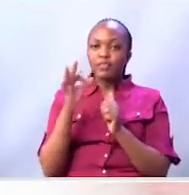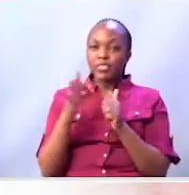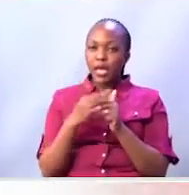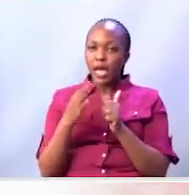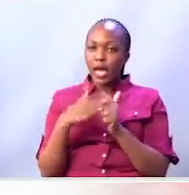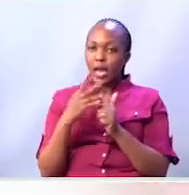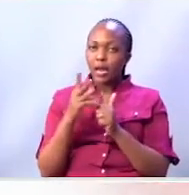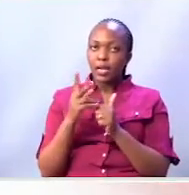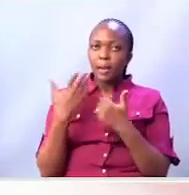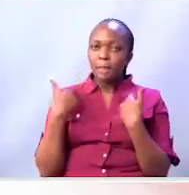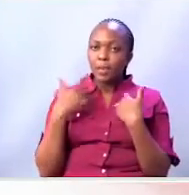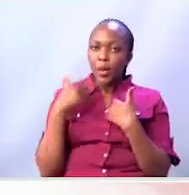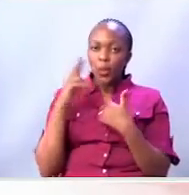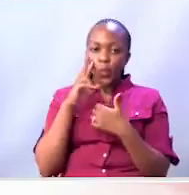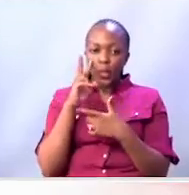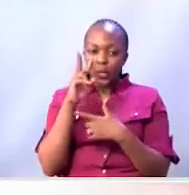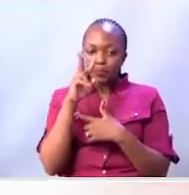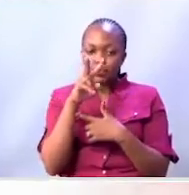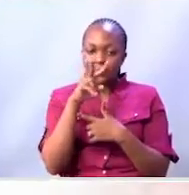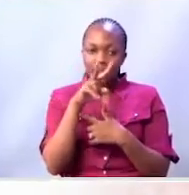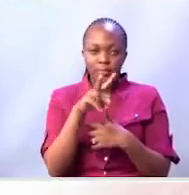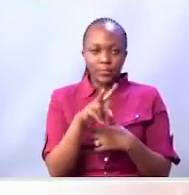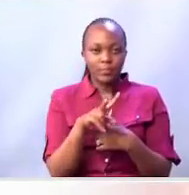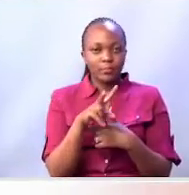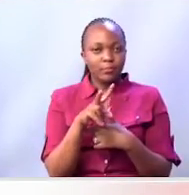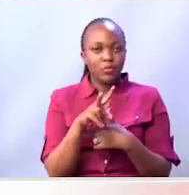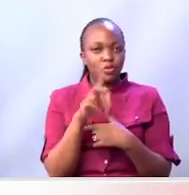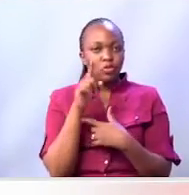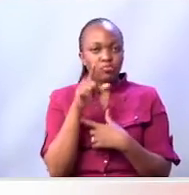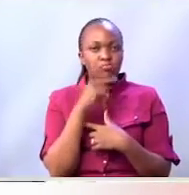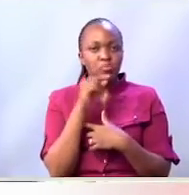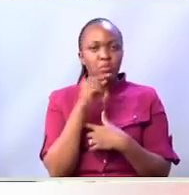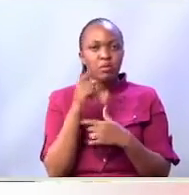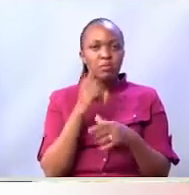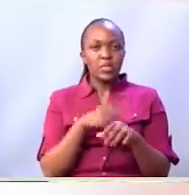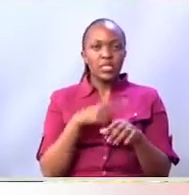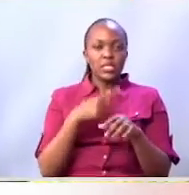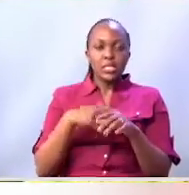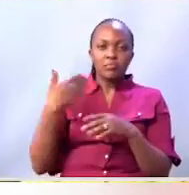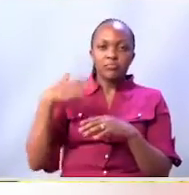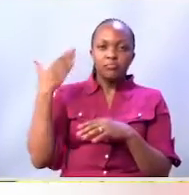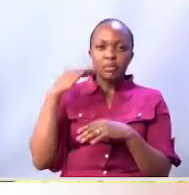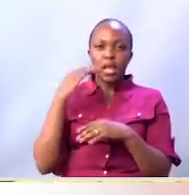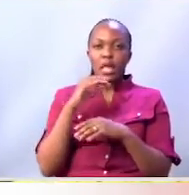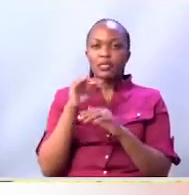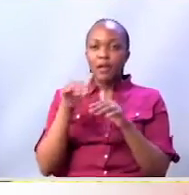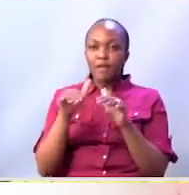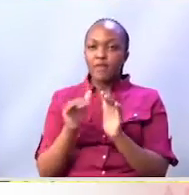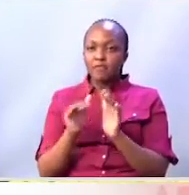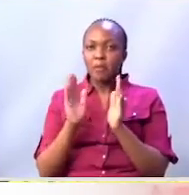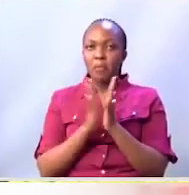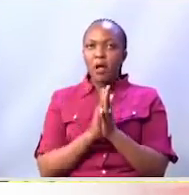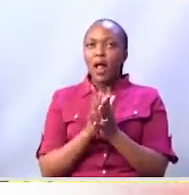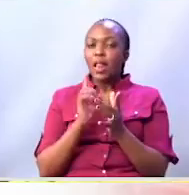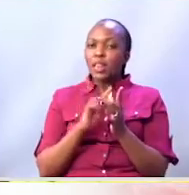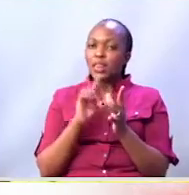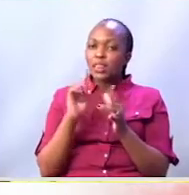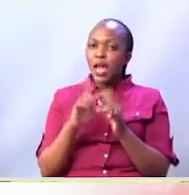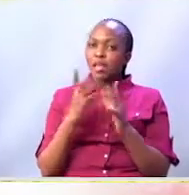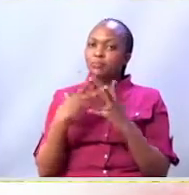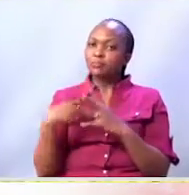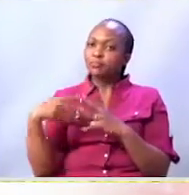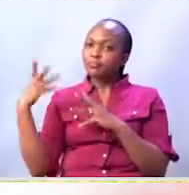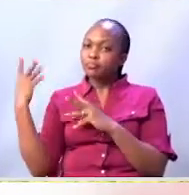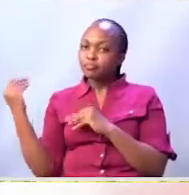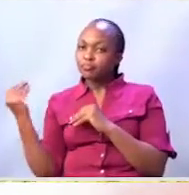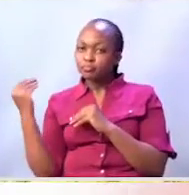he helped with digging up the grave. He later excused himself to pick a jacket from his house, never to return, only for his